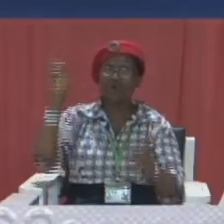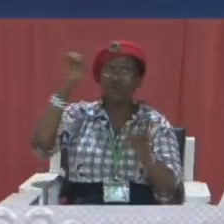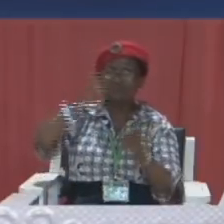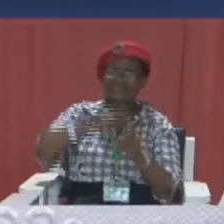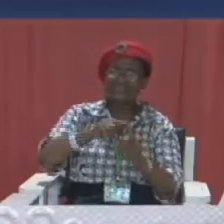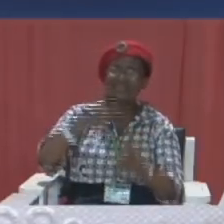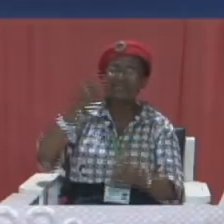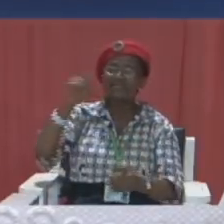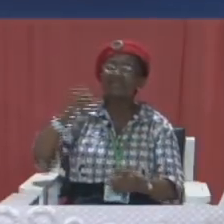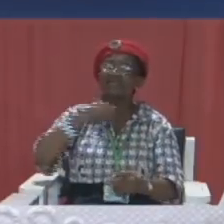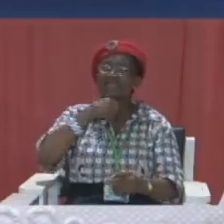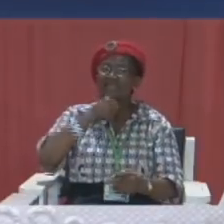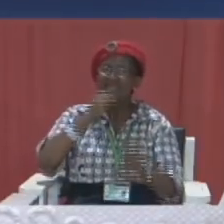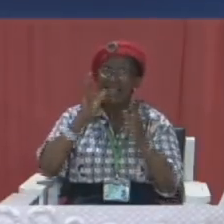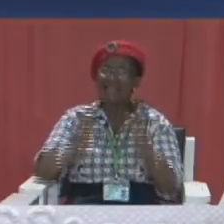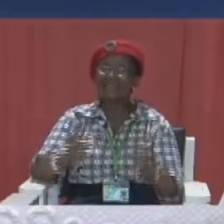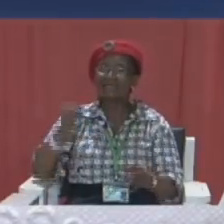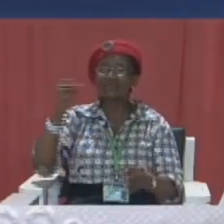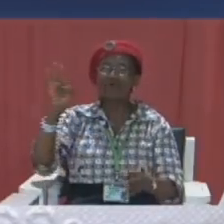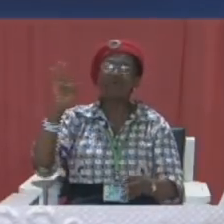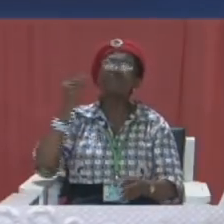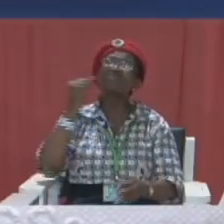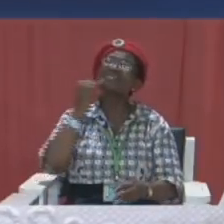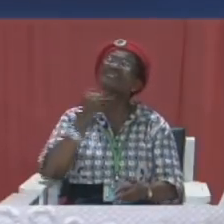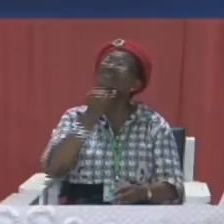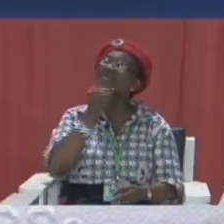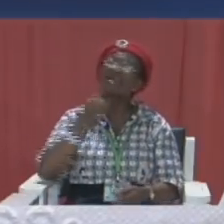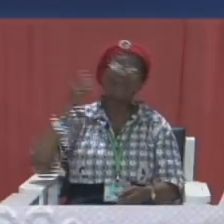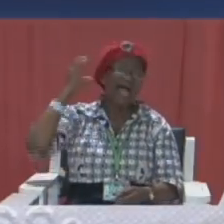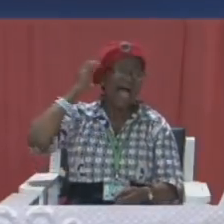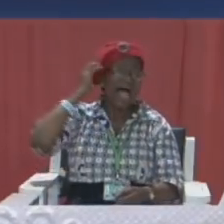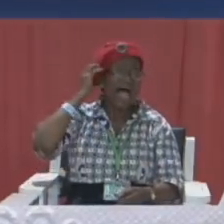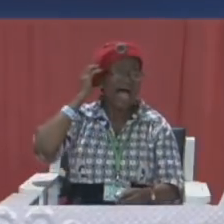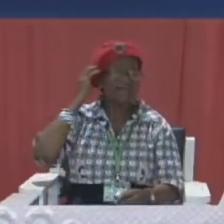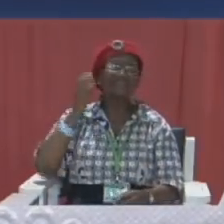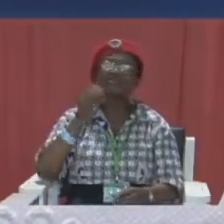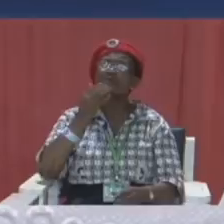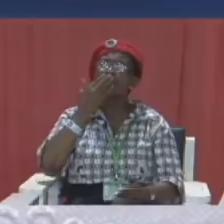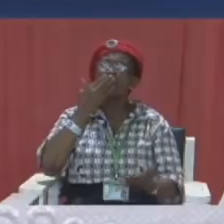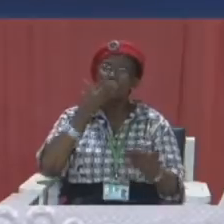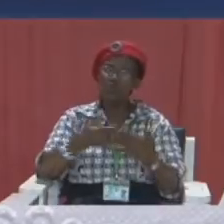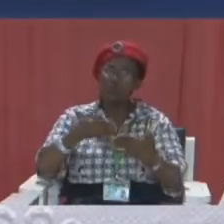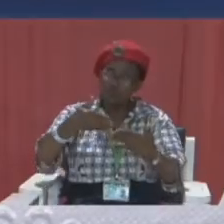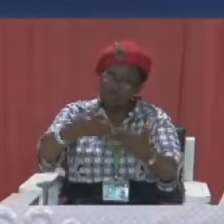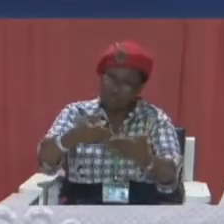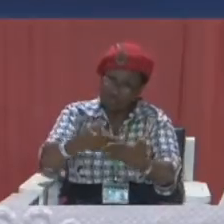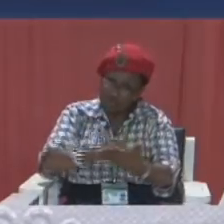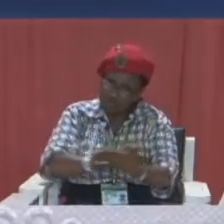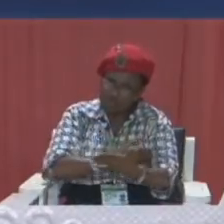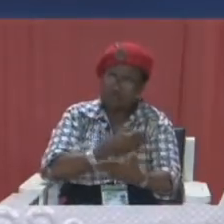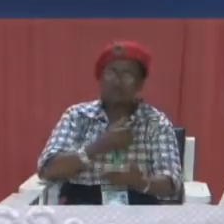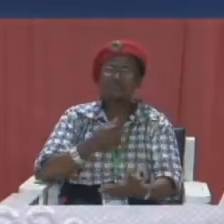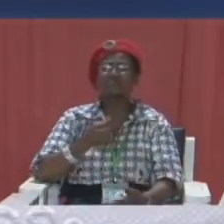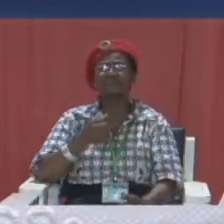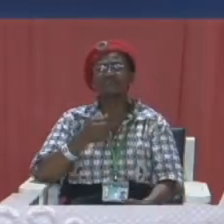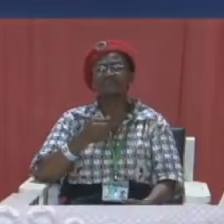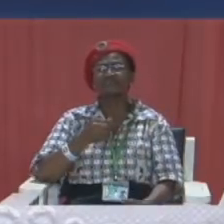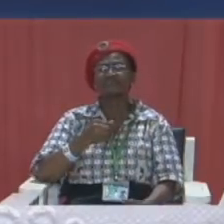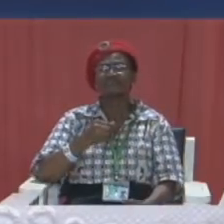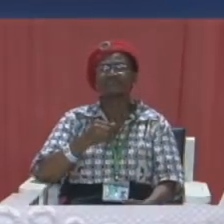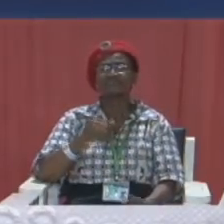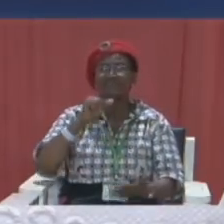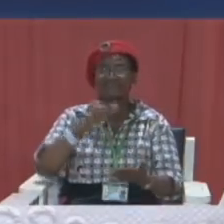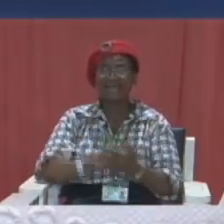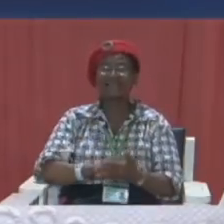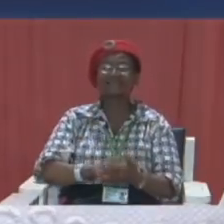elders of Israel had good news. Igba ti awon agba Israeli to gbo iroyin ayo. That their hands